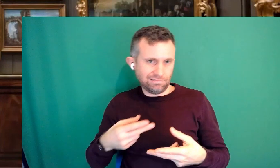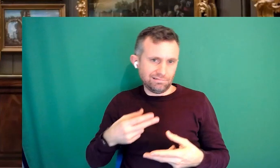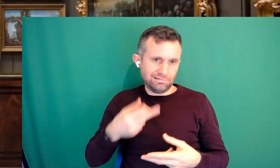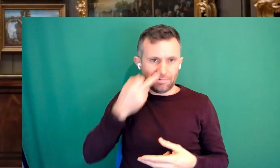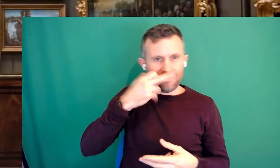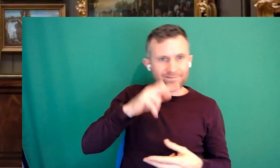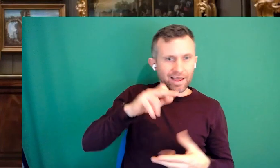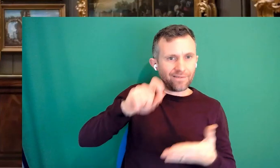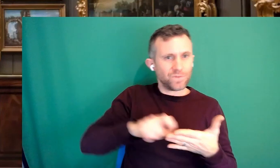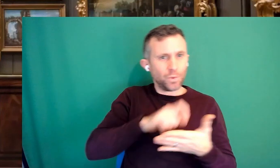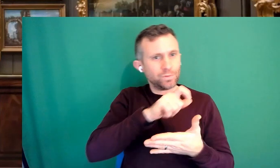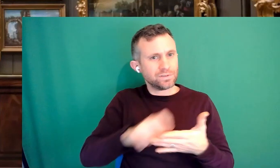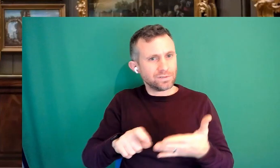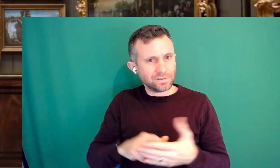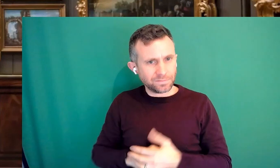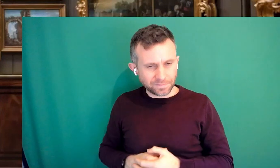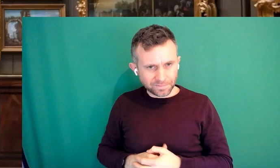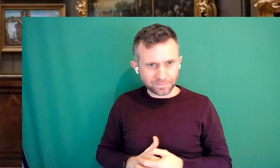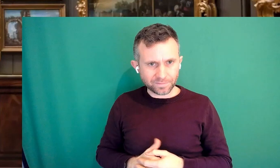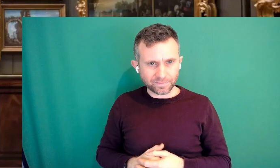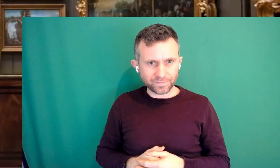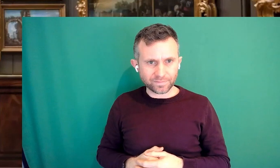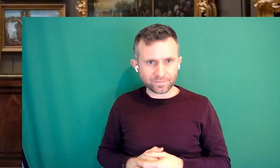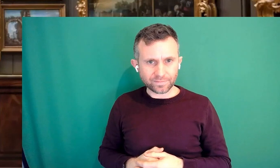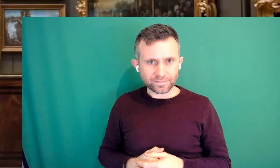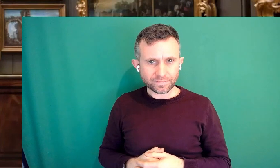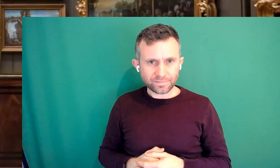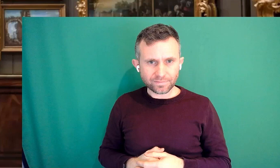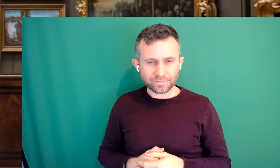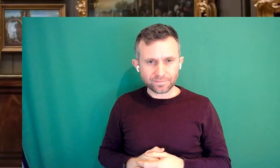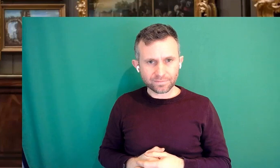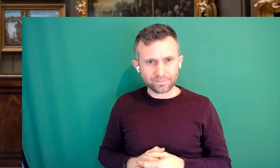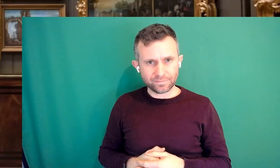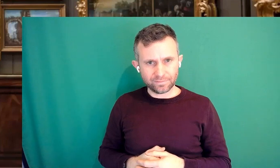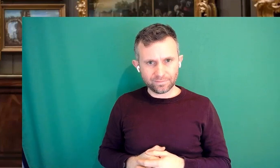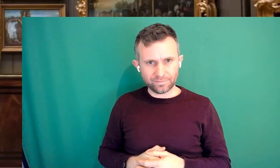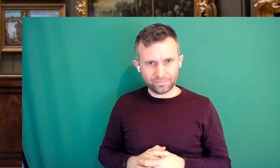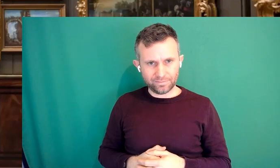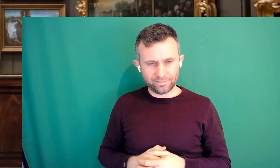holds 118 paintings in total.